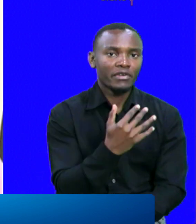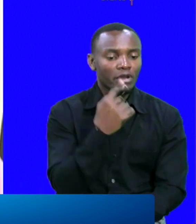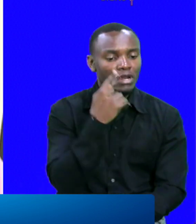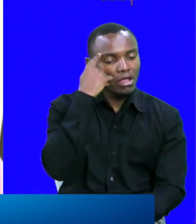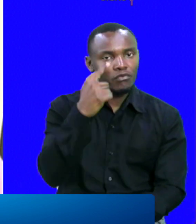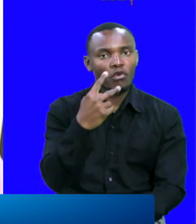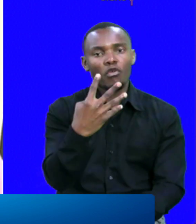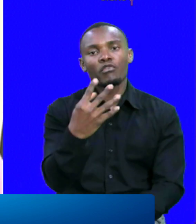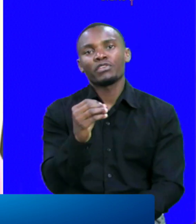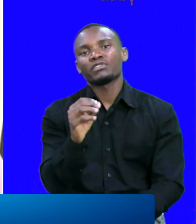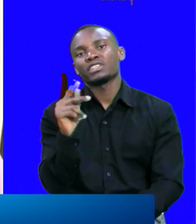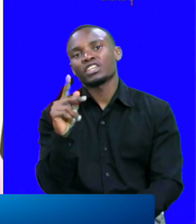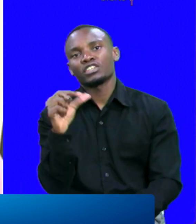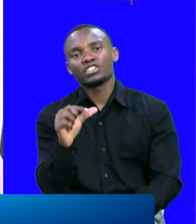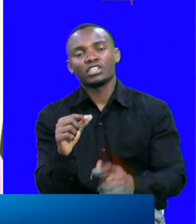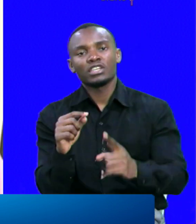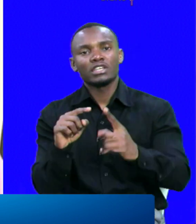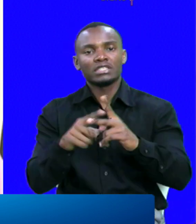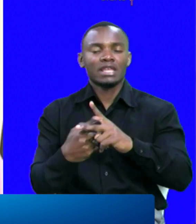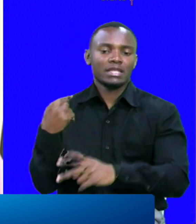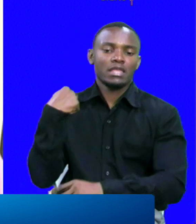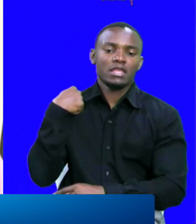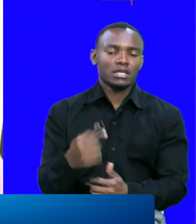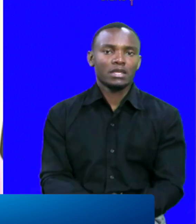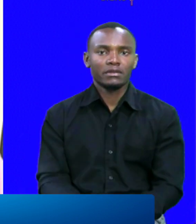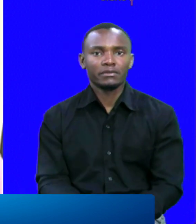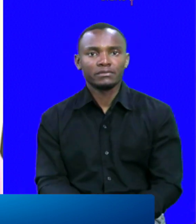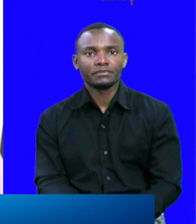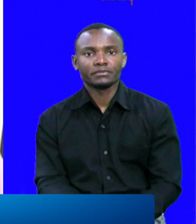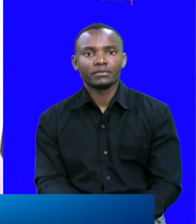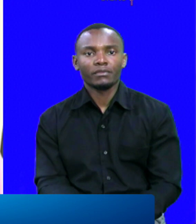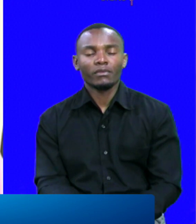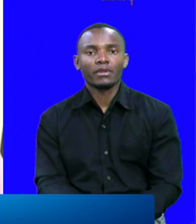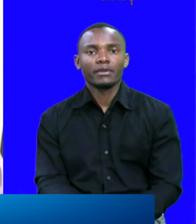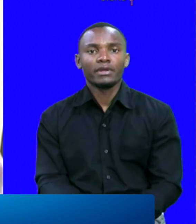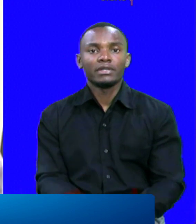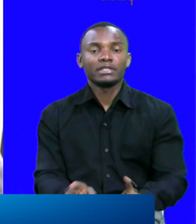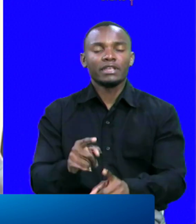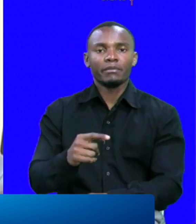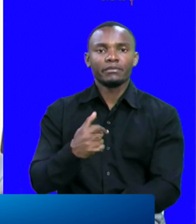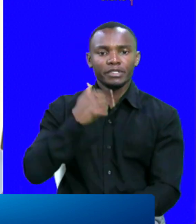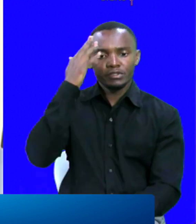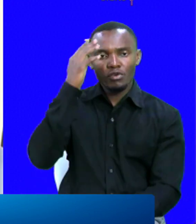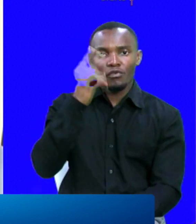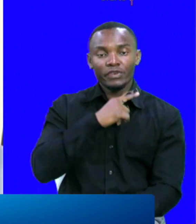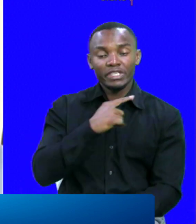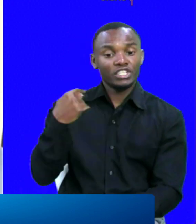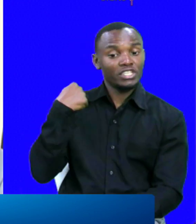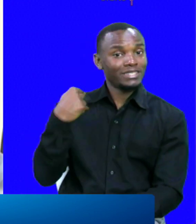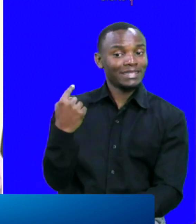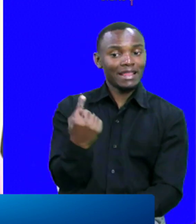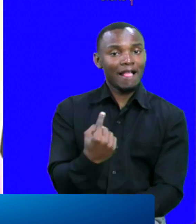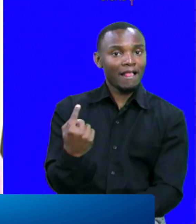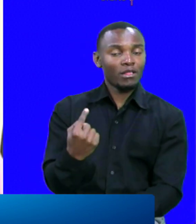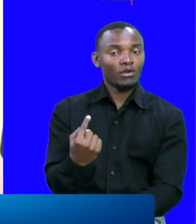competitive advantage. On this leg, we shall begin to immediately bring down the price of fertilizer from